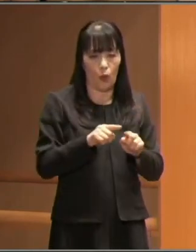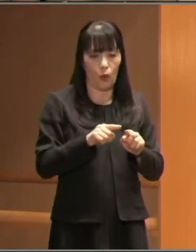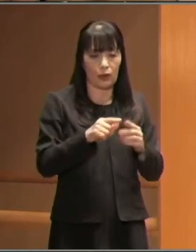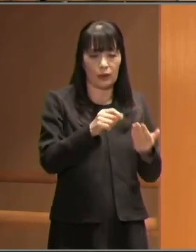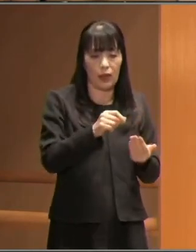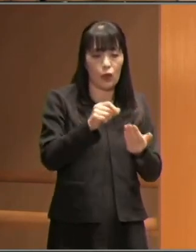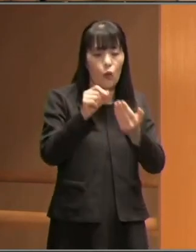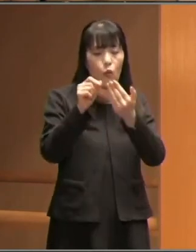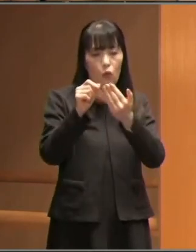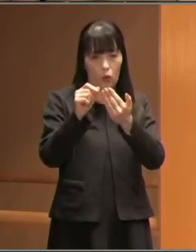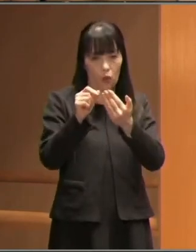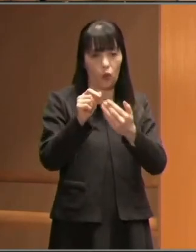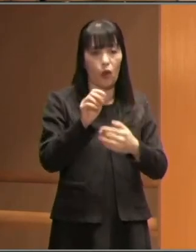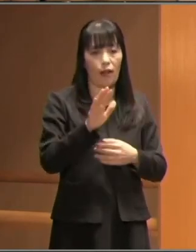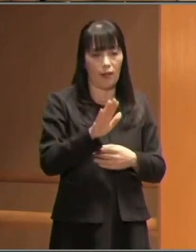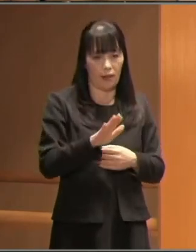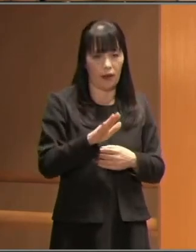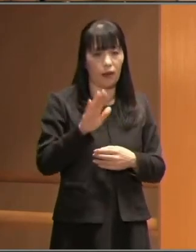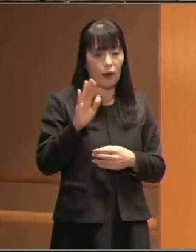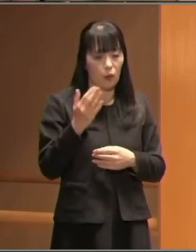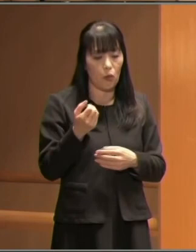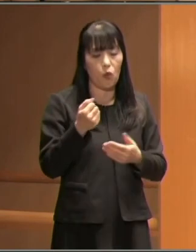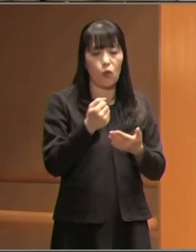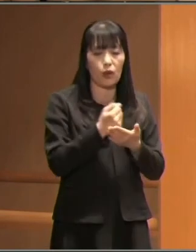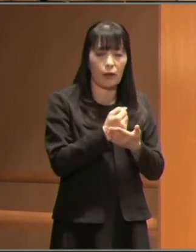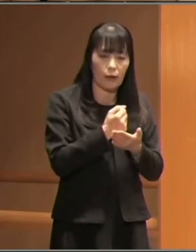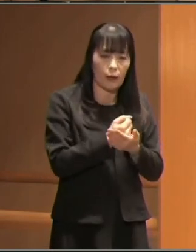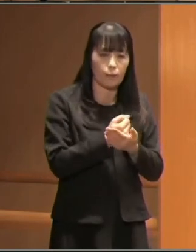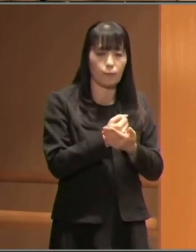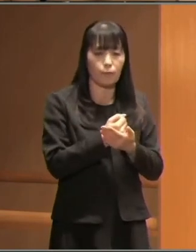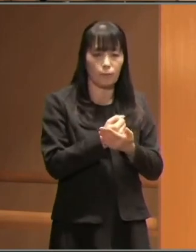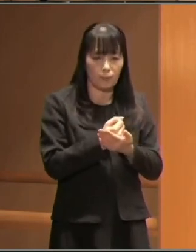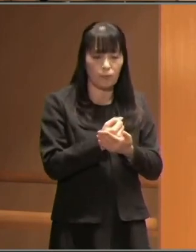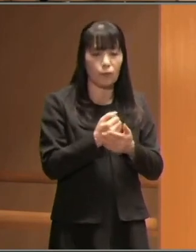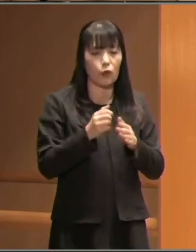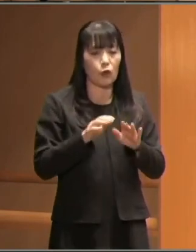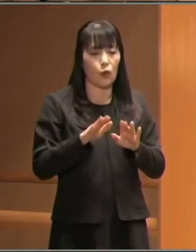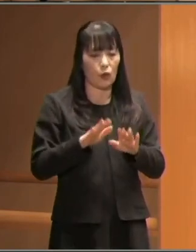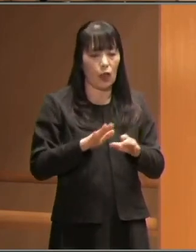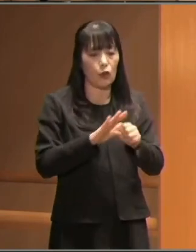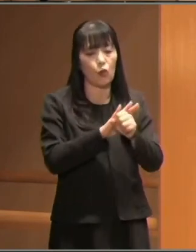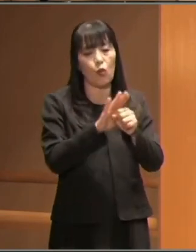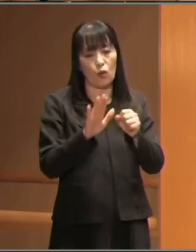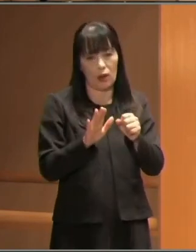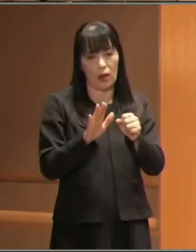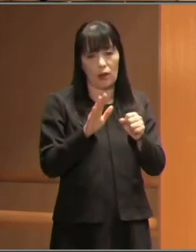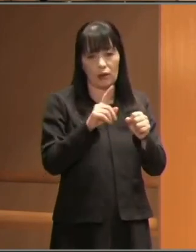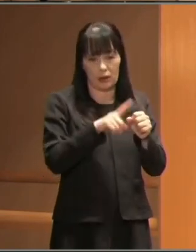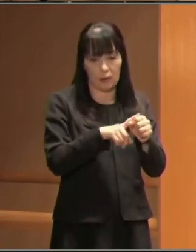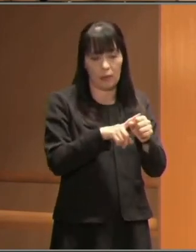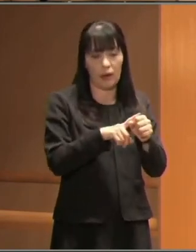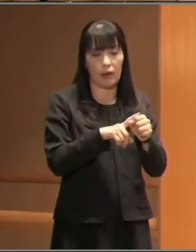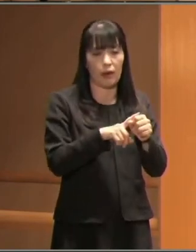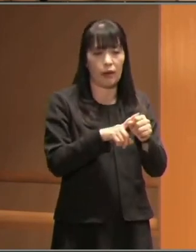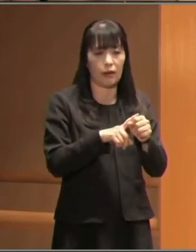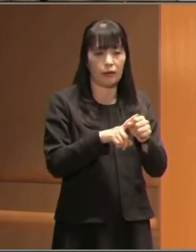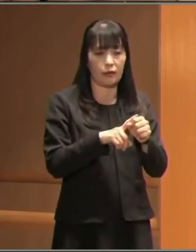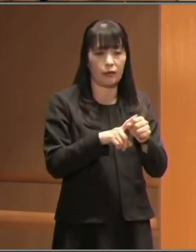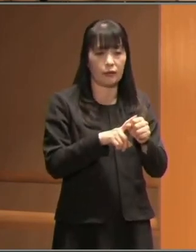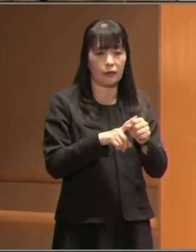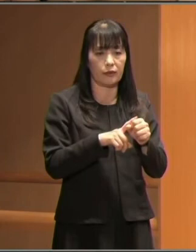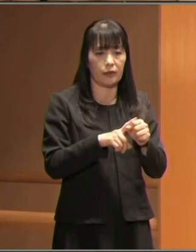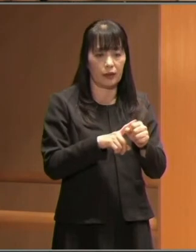actually this paper was being introduced to be used for certificates, but with the